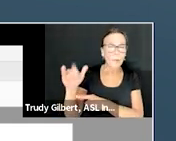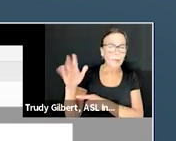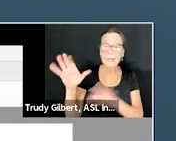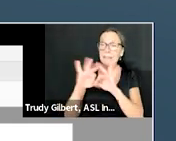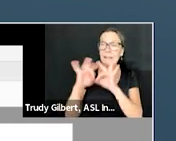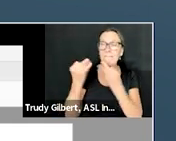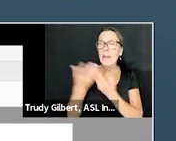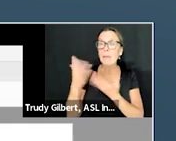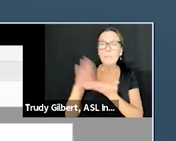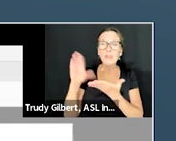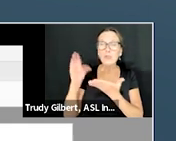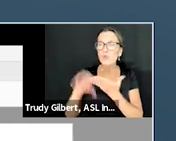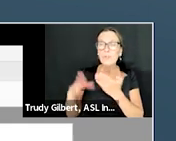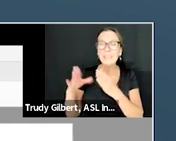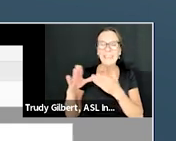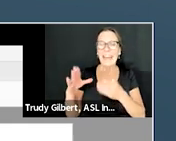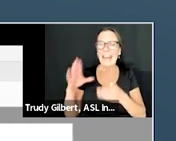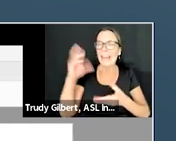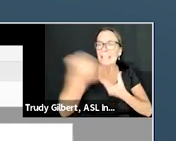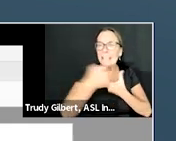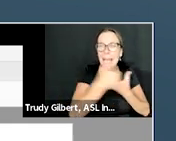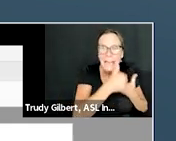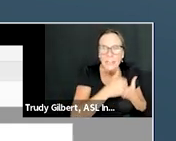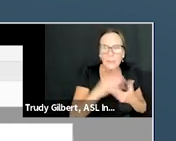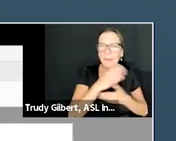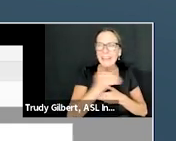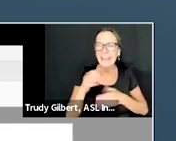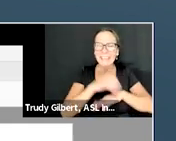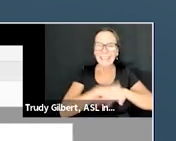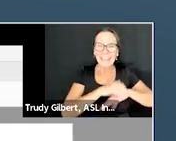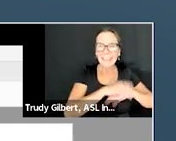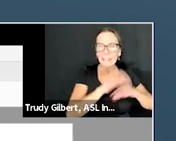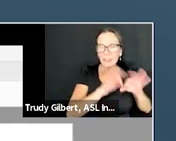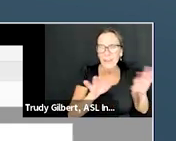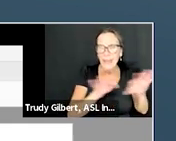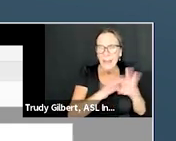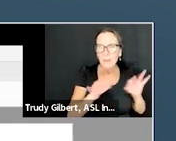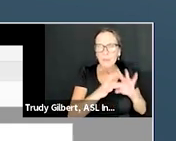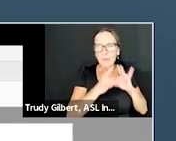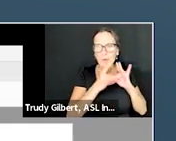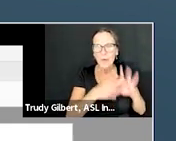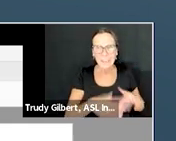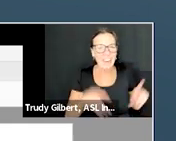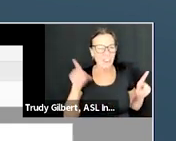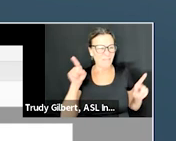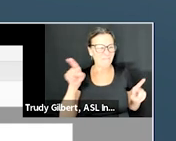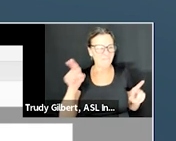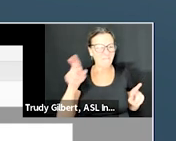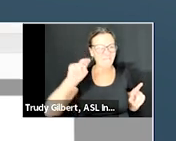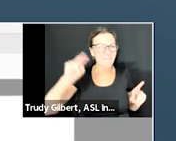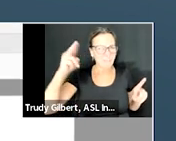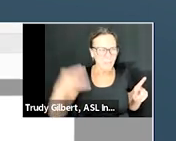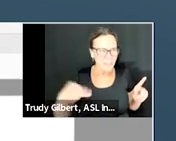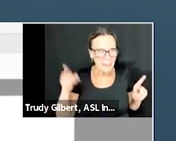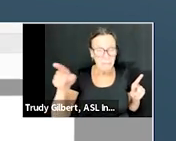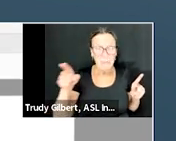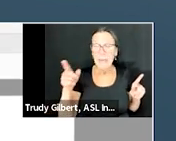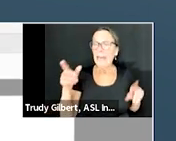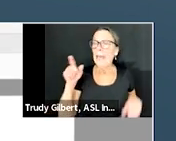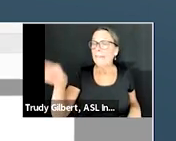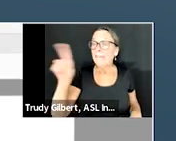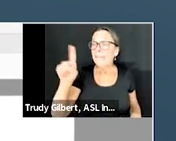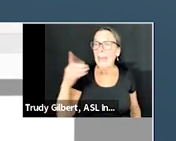and the English Language Coordinator at Northampton. And Northampton also has what's called an